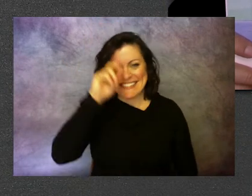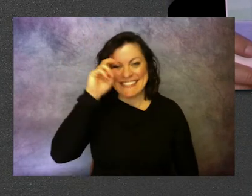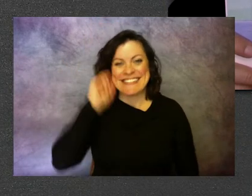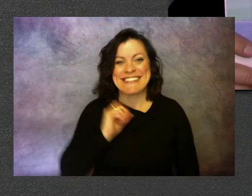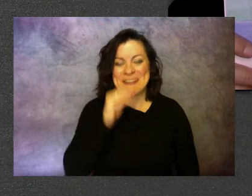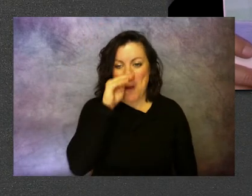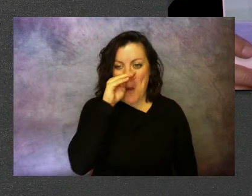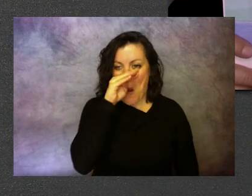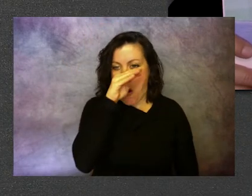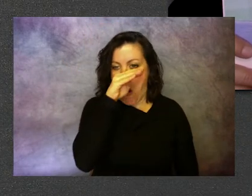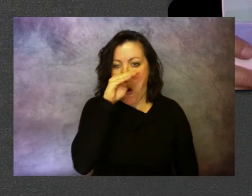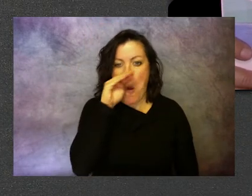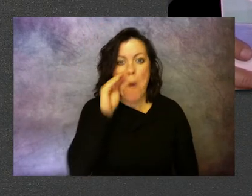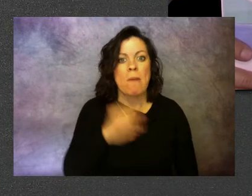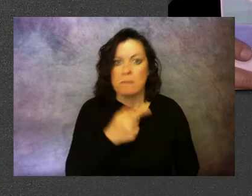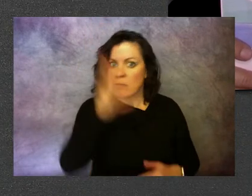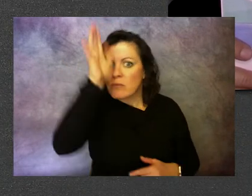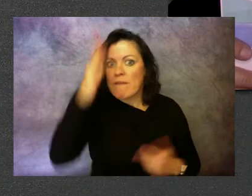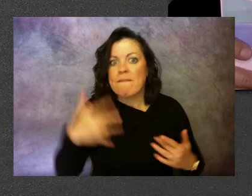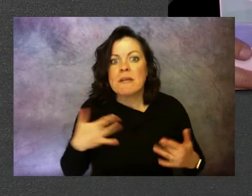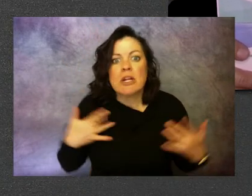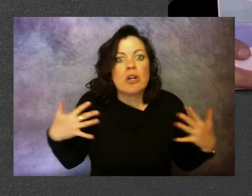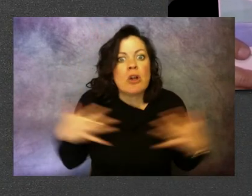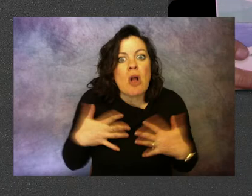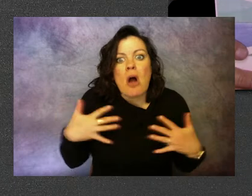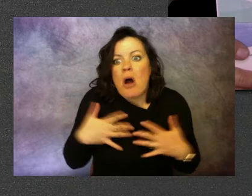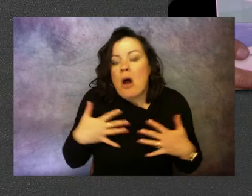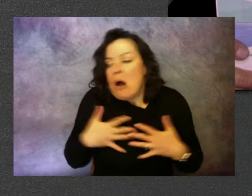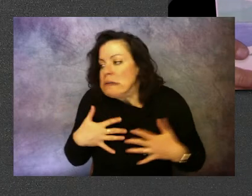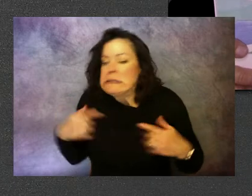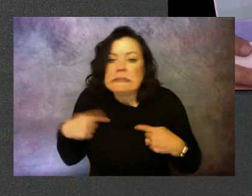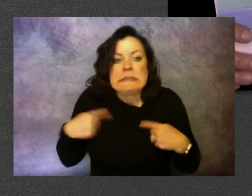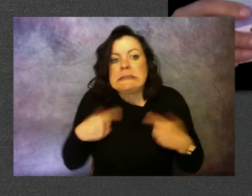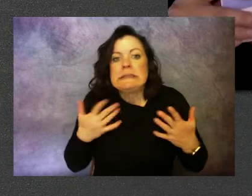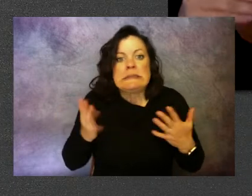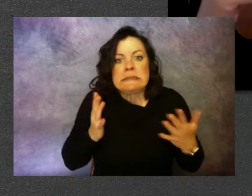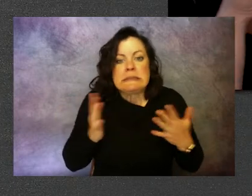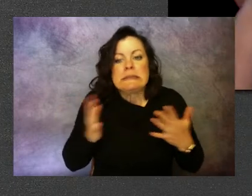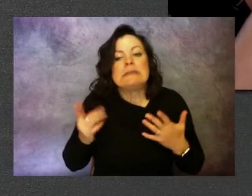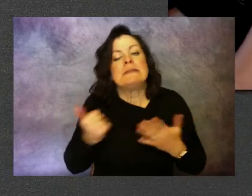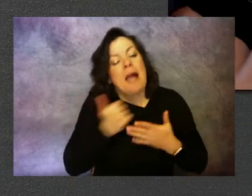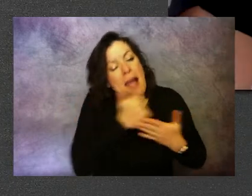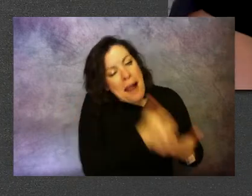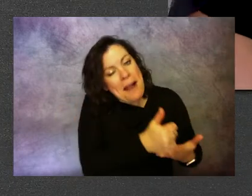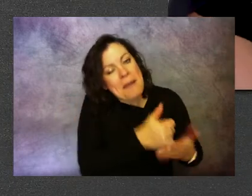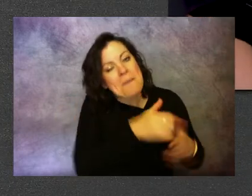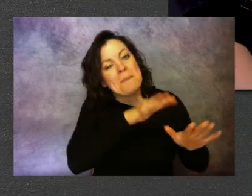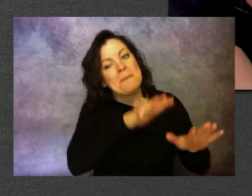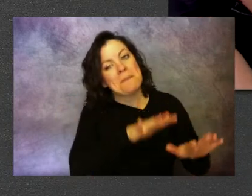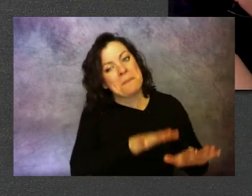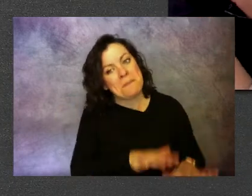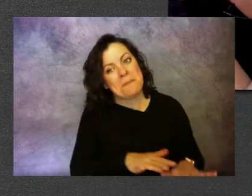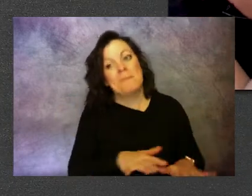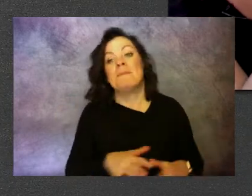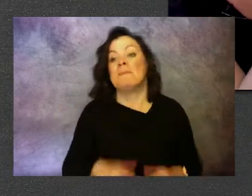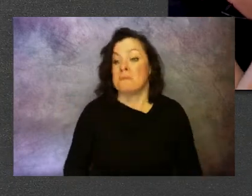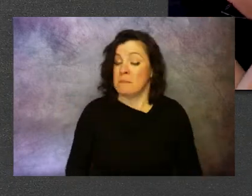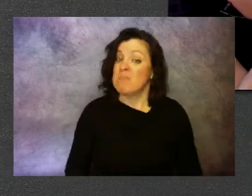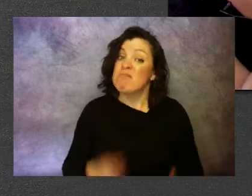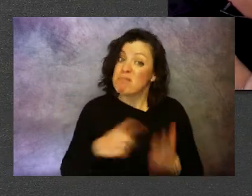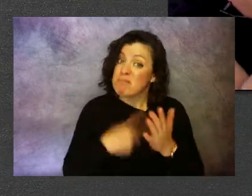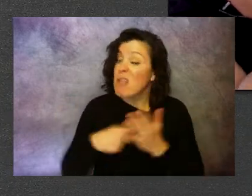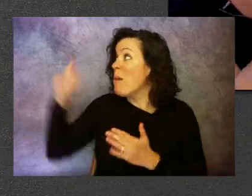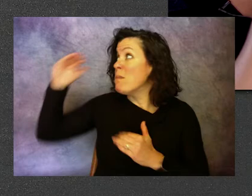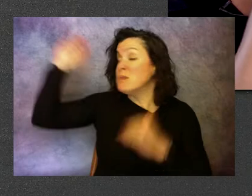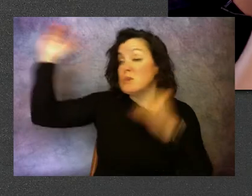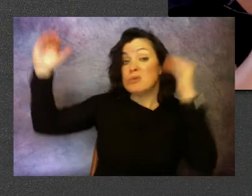Grandpa was feeling nervous, but now he's going to go to the dentist too. Even grown-ups can be nervous about